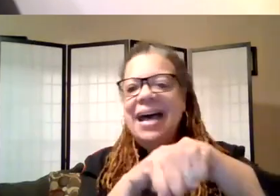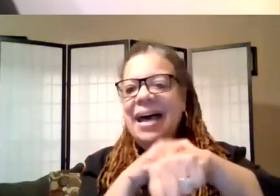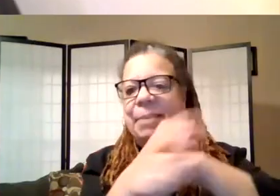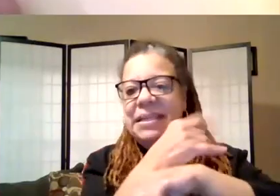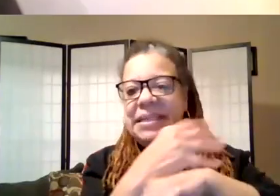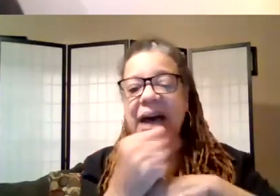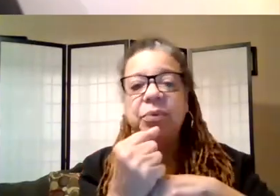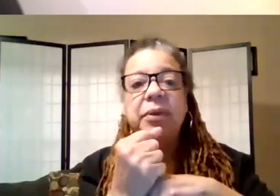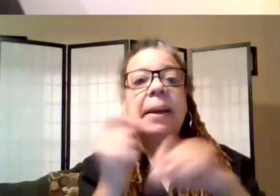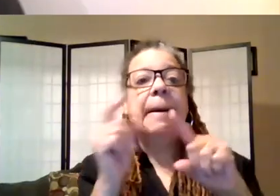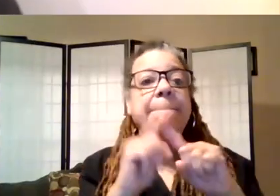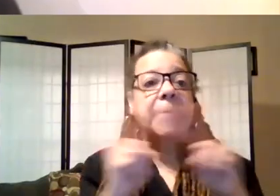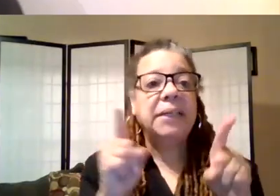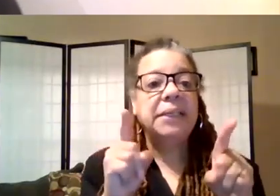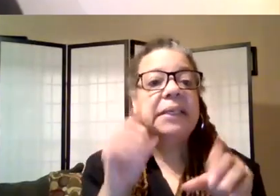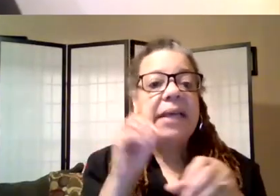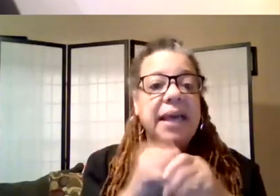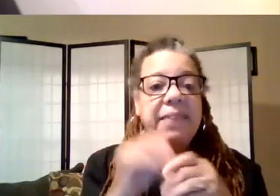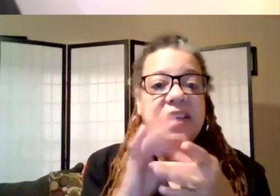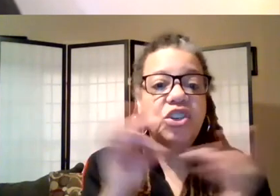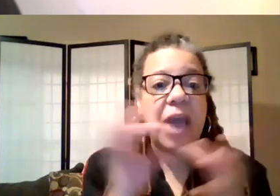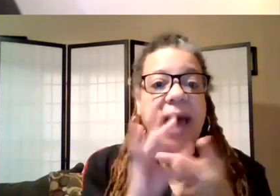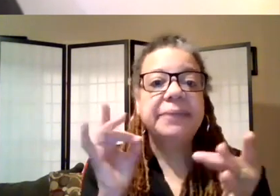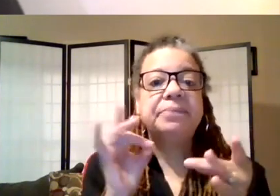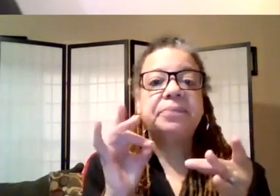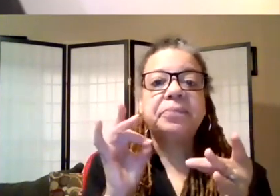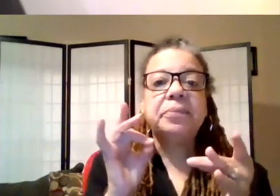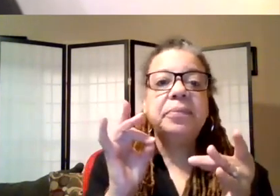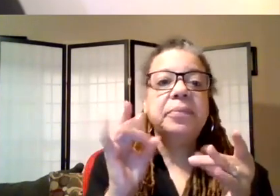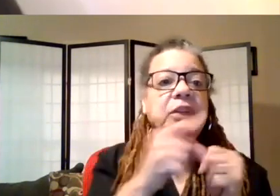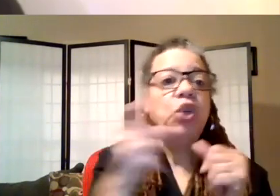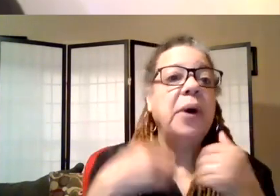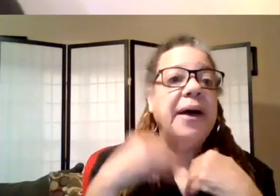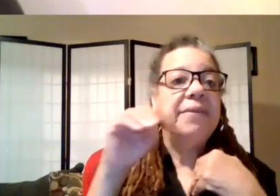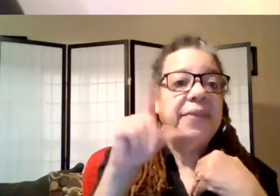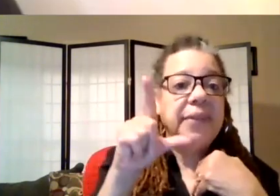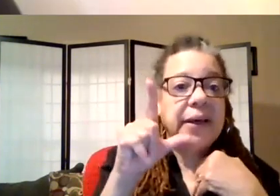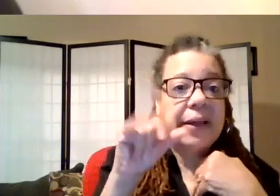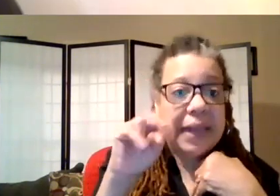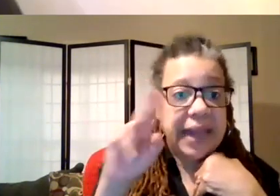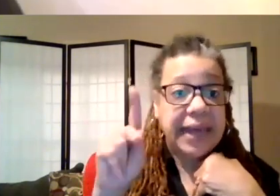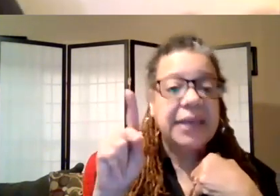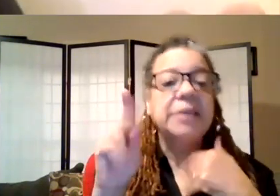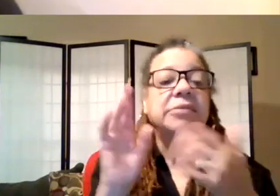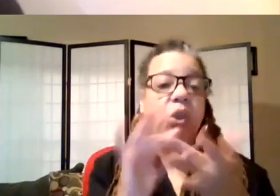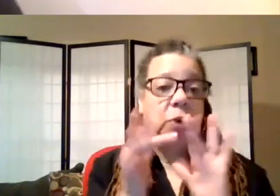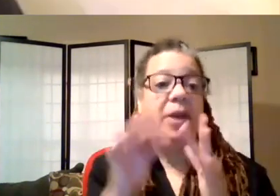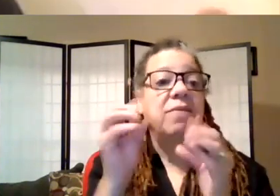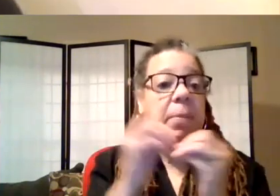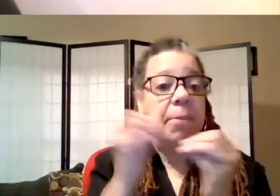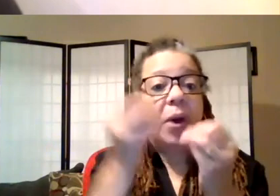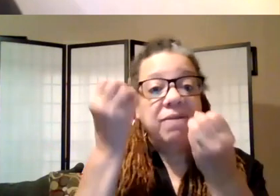but in the chat, you will have the link to the website where you can go and get more information